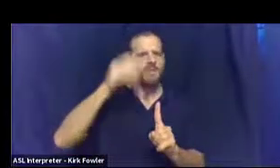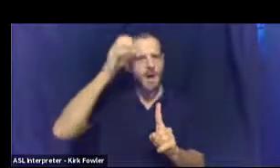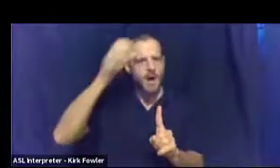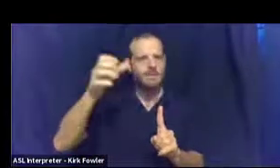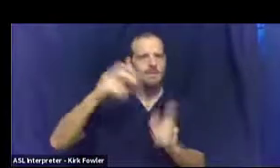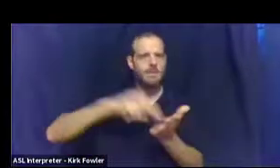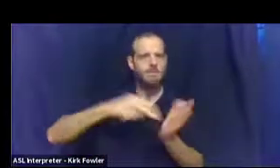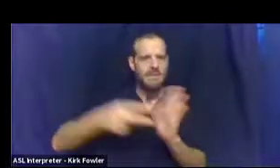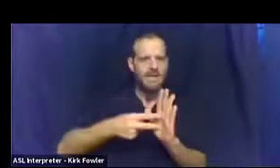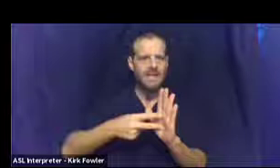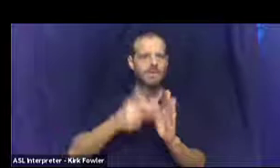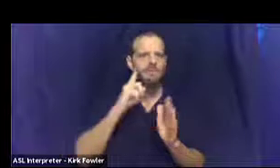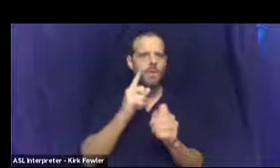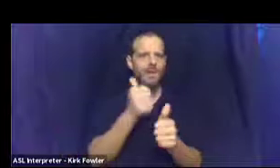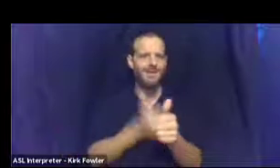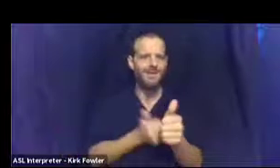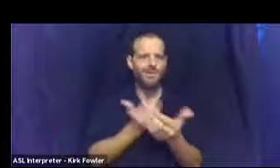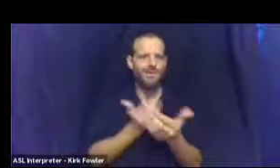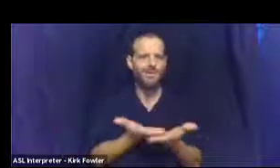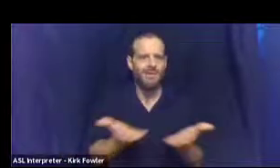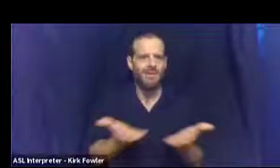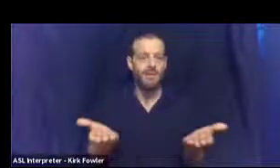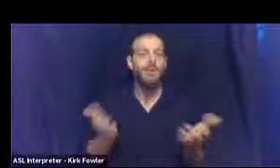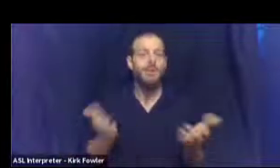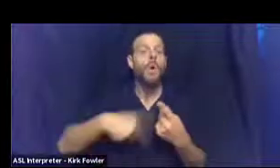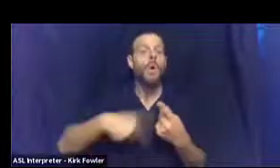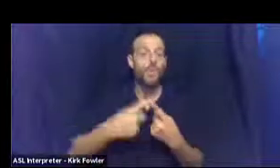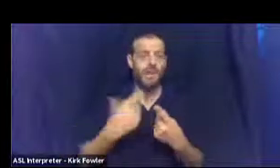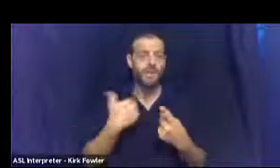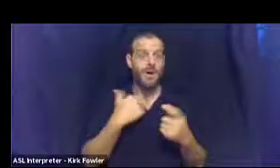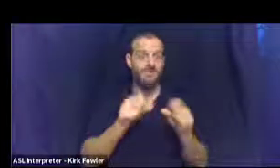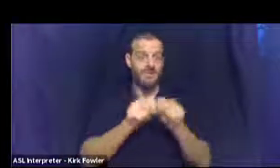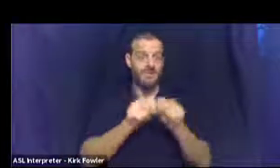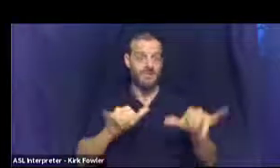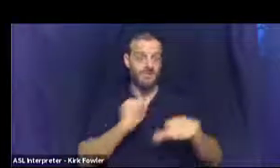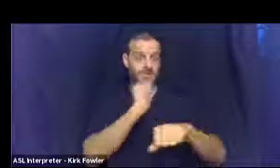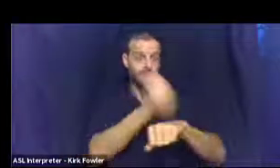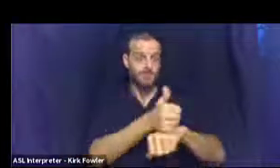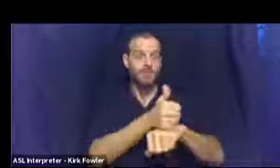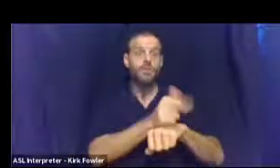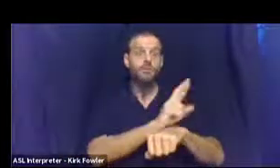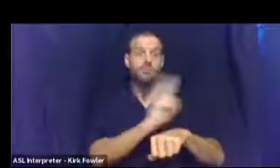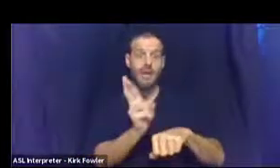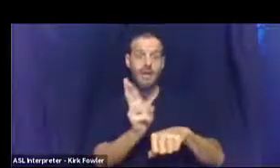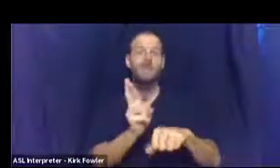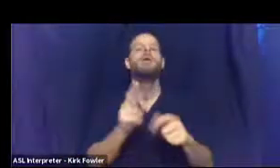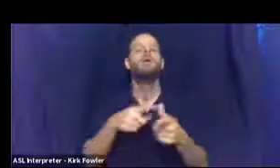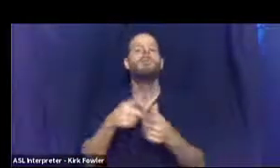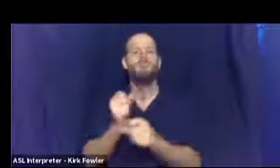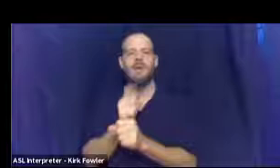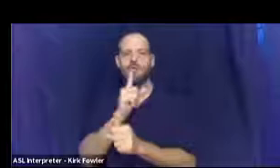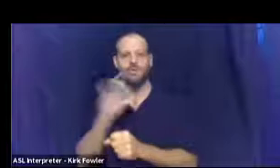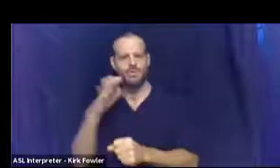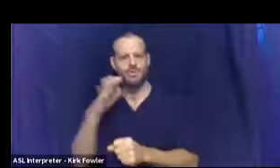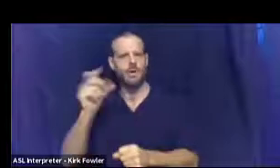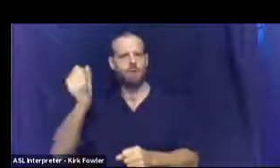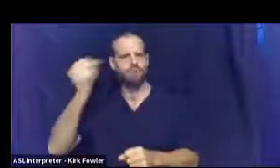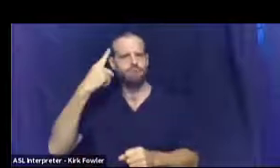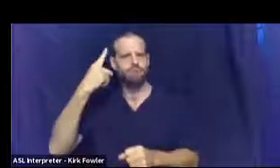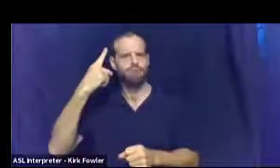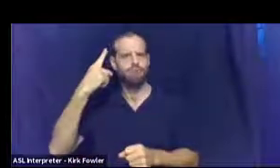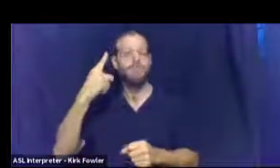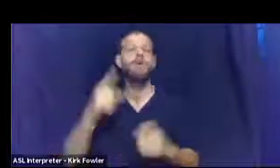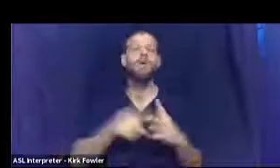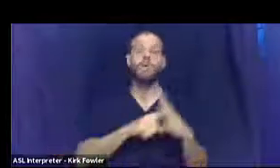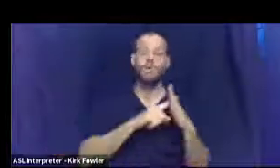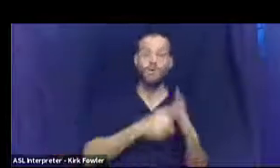once you have a system in place, this is how you want to use it. So you may look at it at the start of the day and set up all of the events